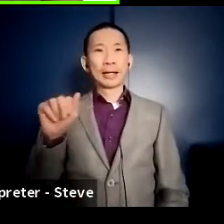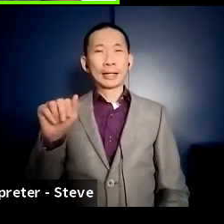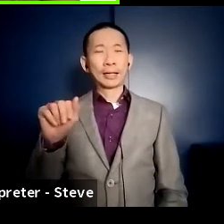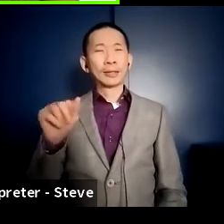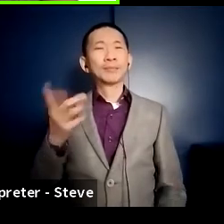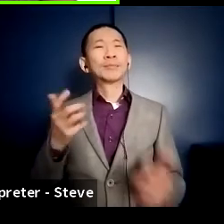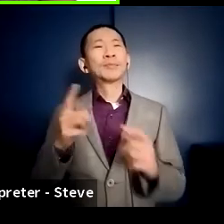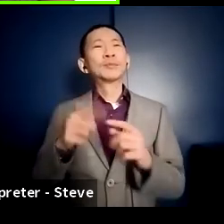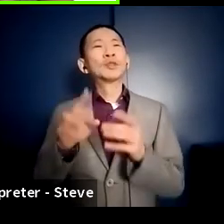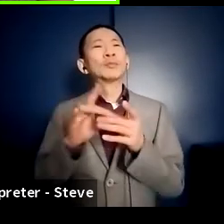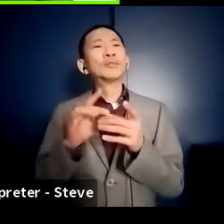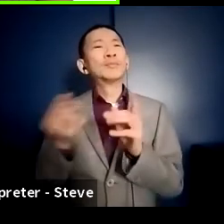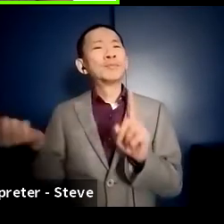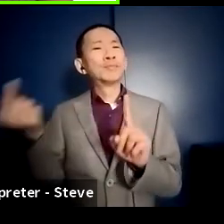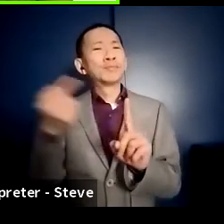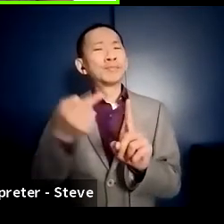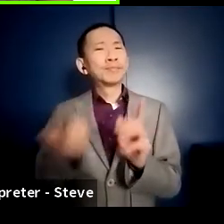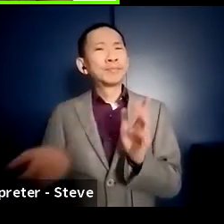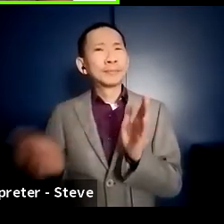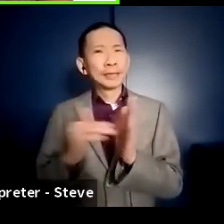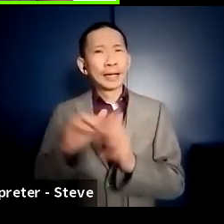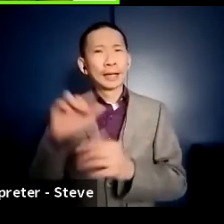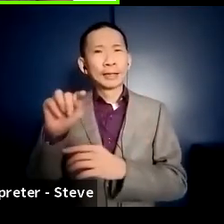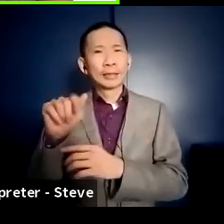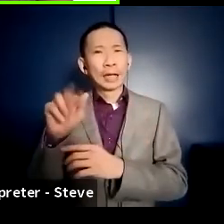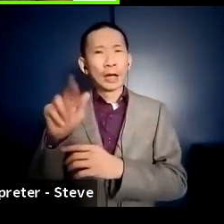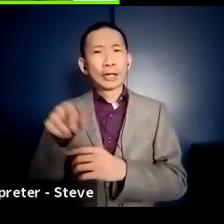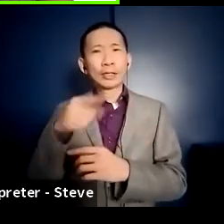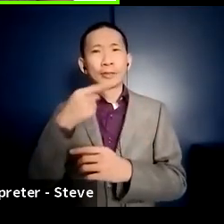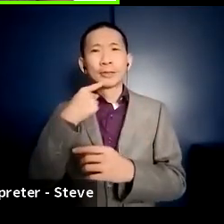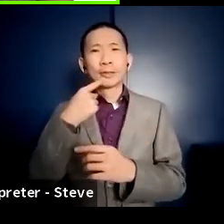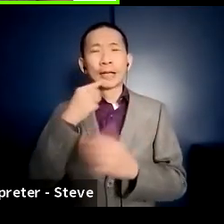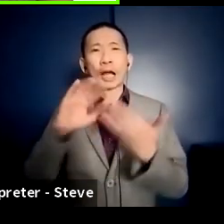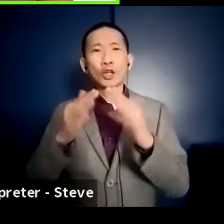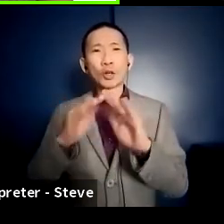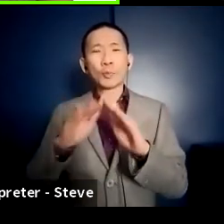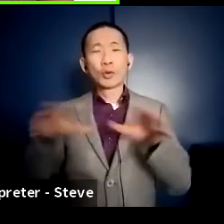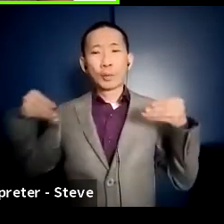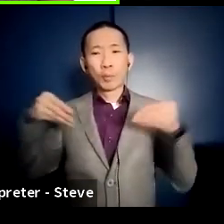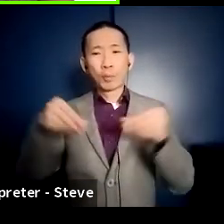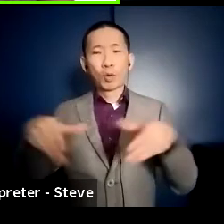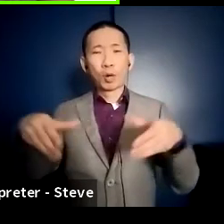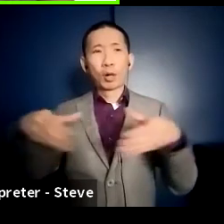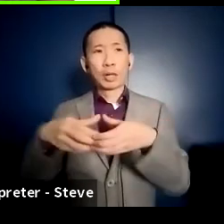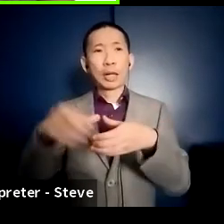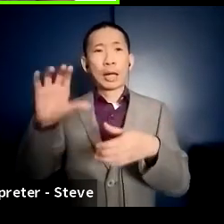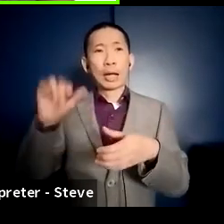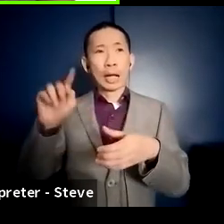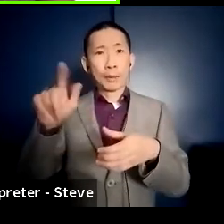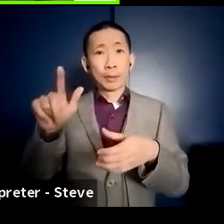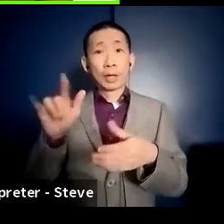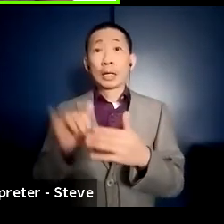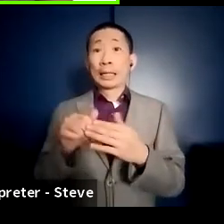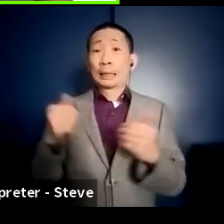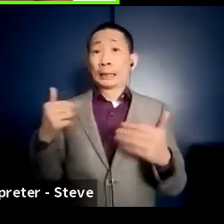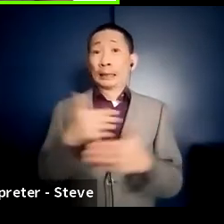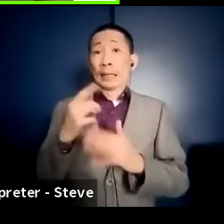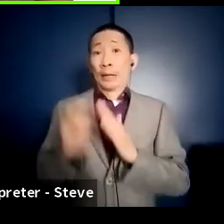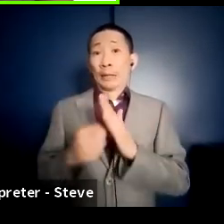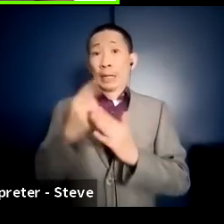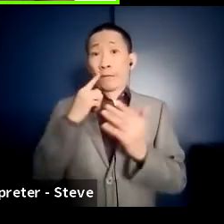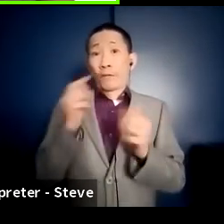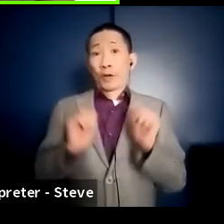I want to go back to something you mentioned at the very beginning, Tara, where you talked about community pooled capital, because I think that, you know, it's a scary time for theaters